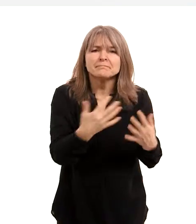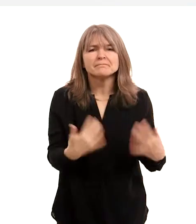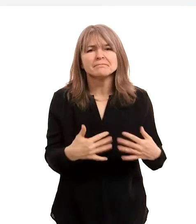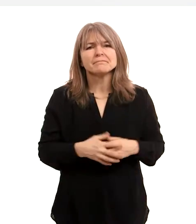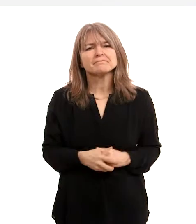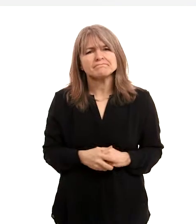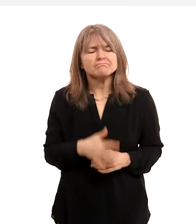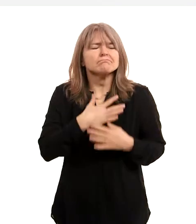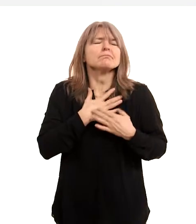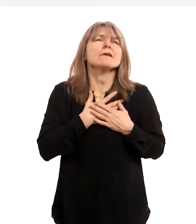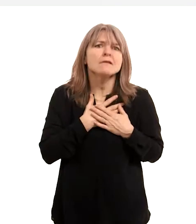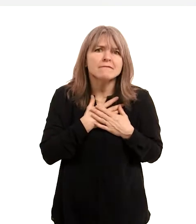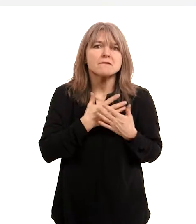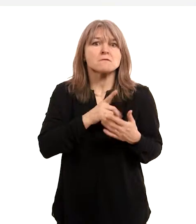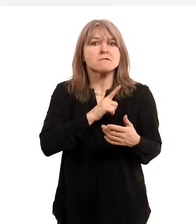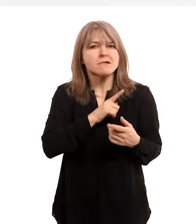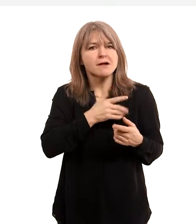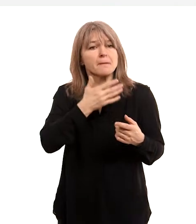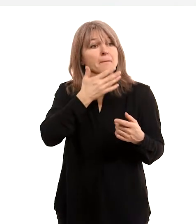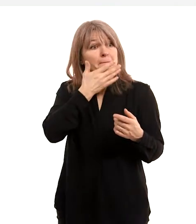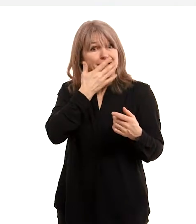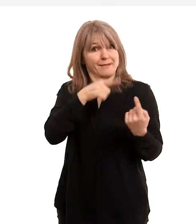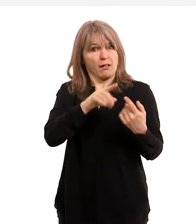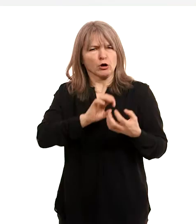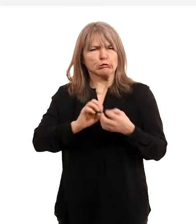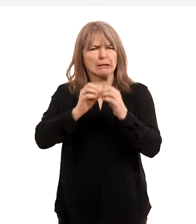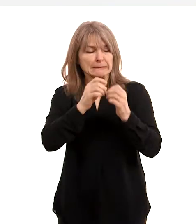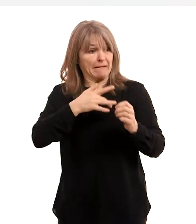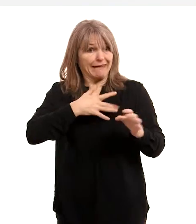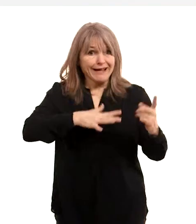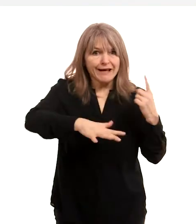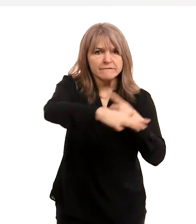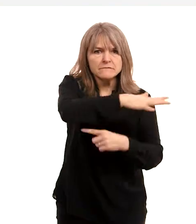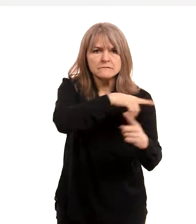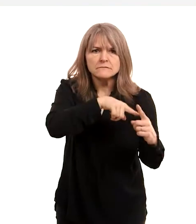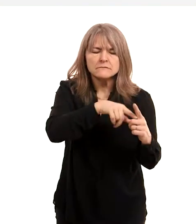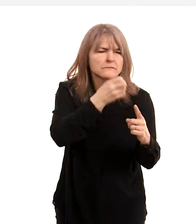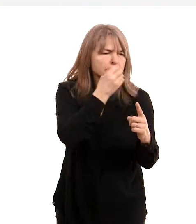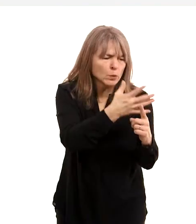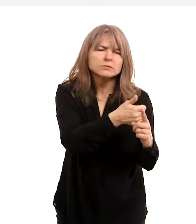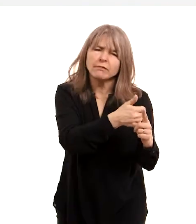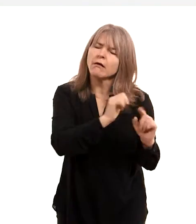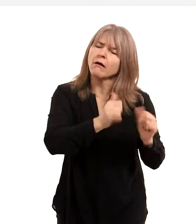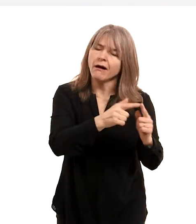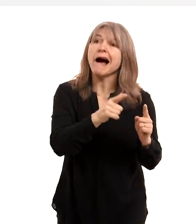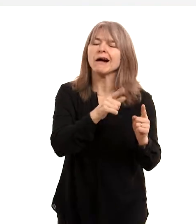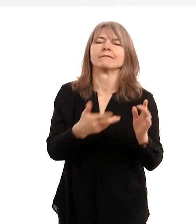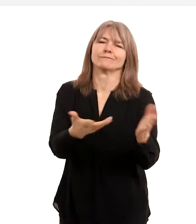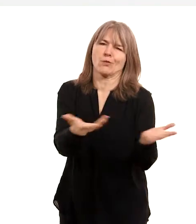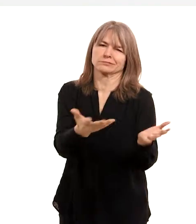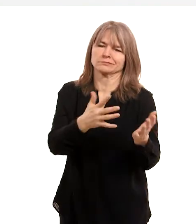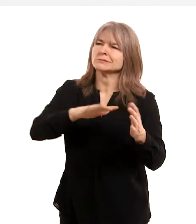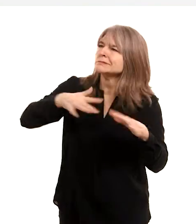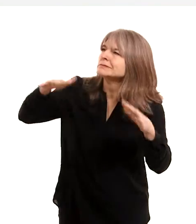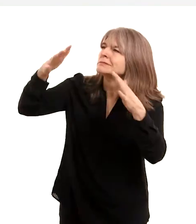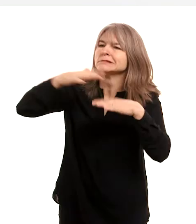people that live there, apart from the scenery. And since we've come, we've had tough times, my husband and I,